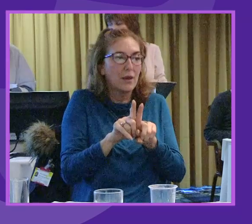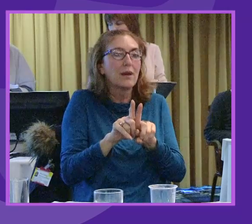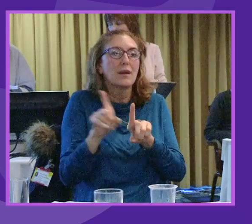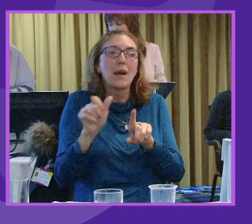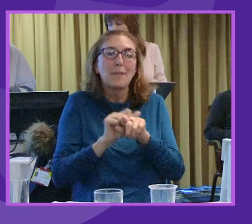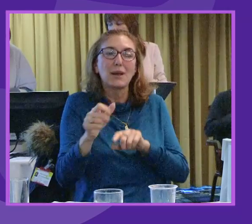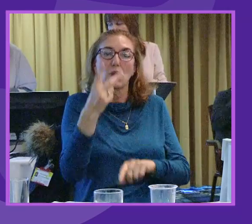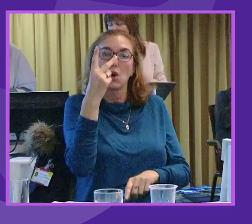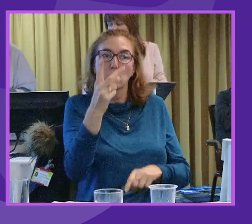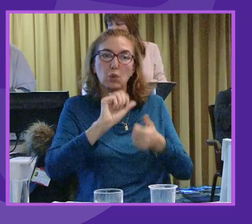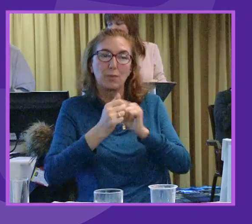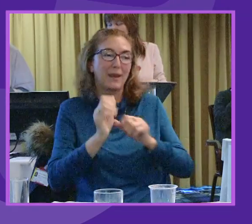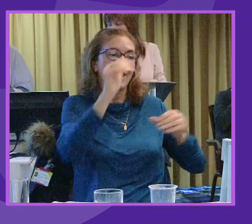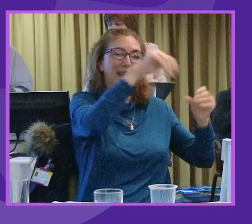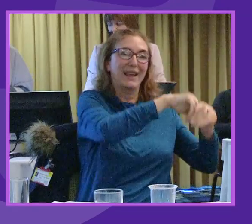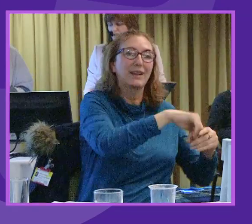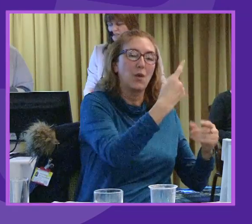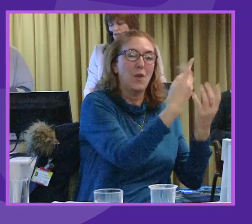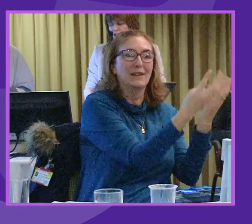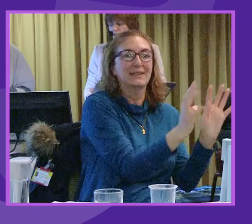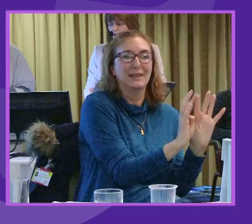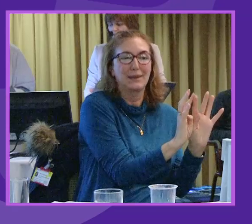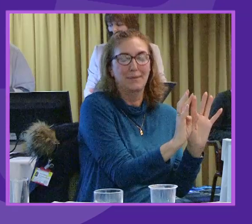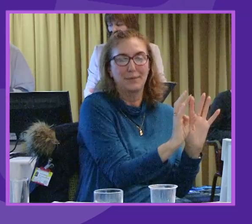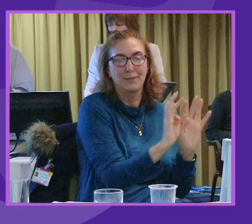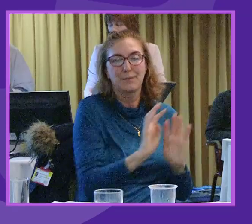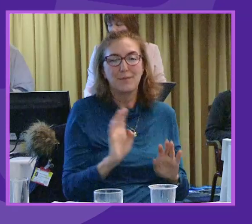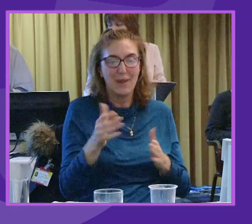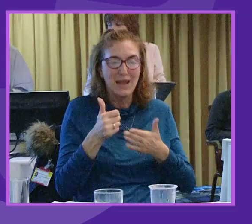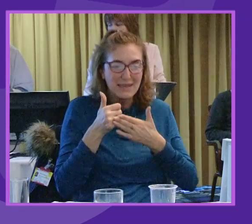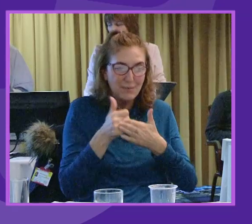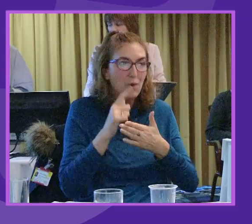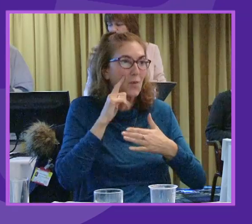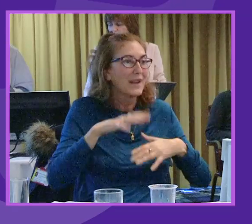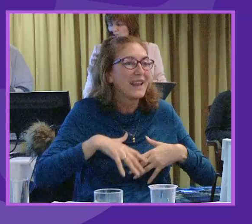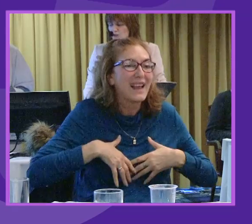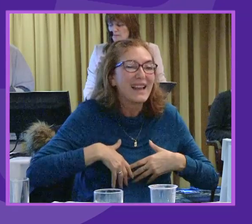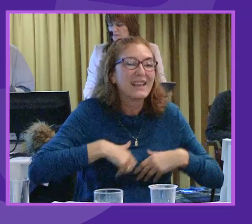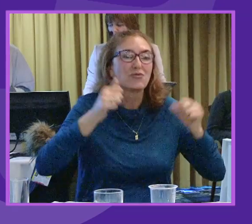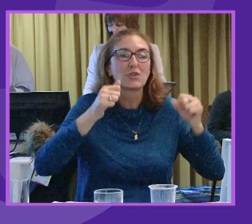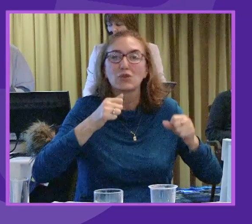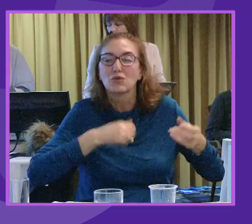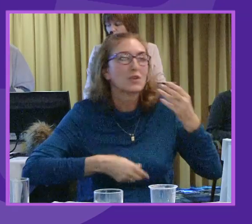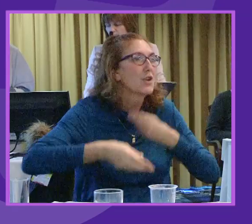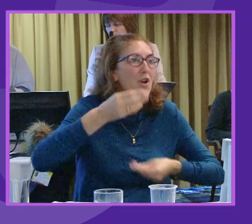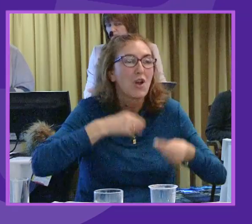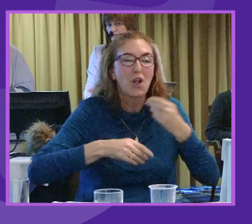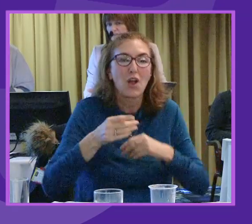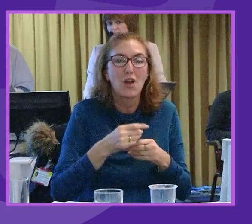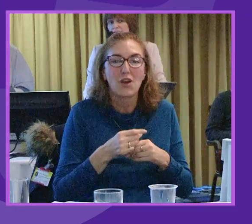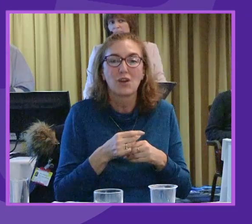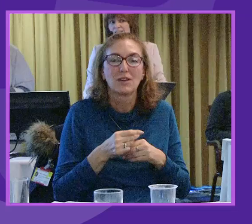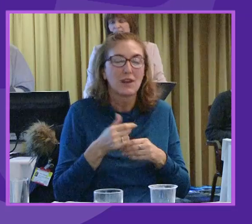peer in a team works better. Supporting people through their induction and orientation